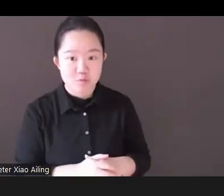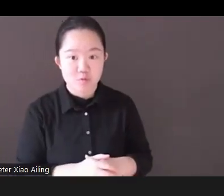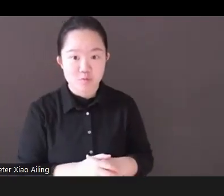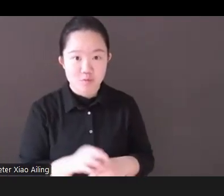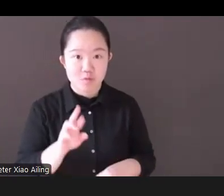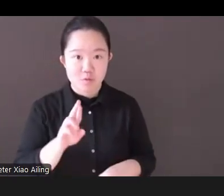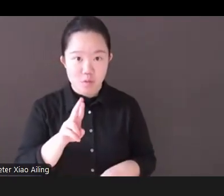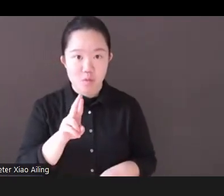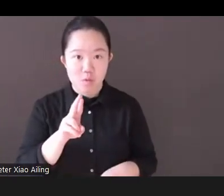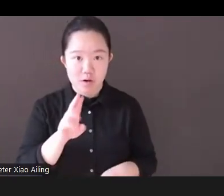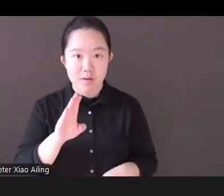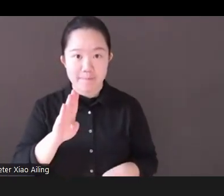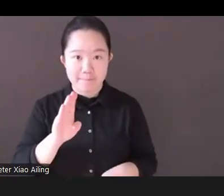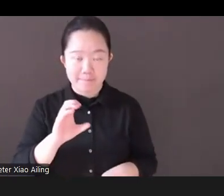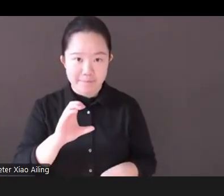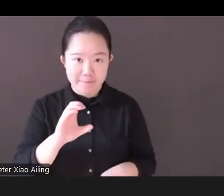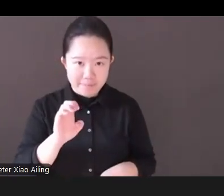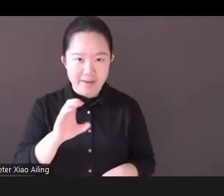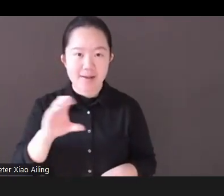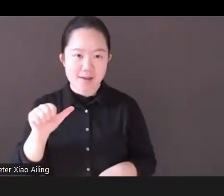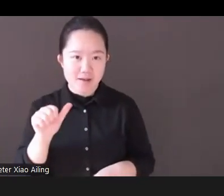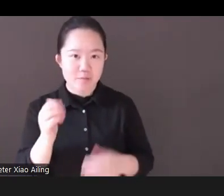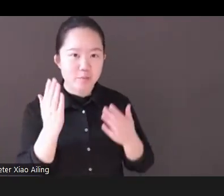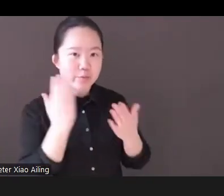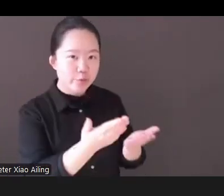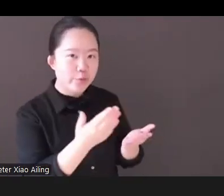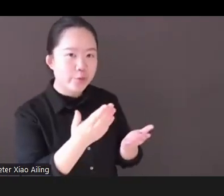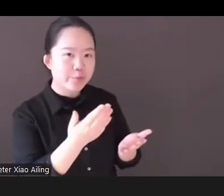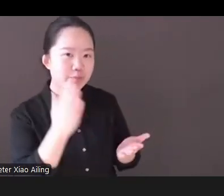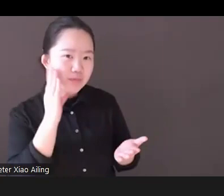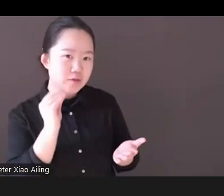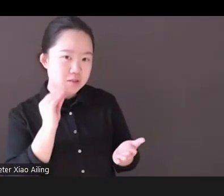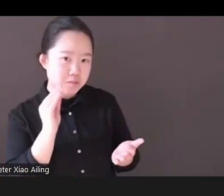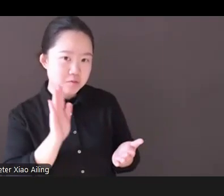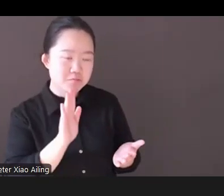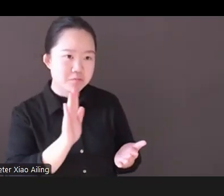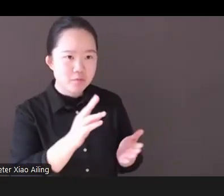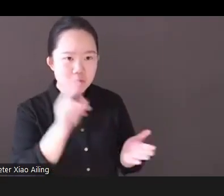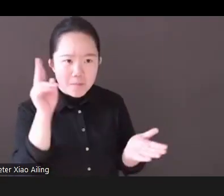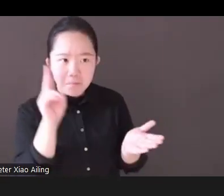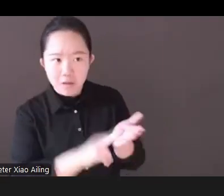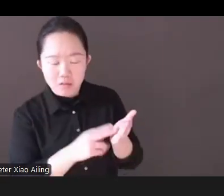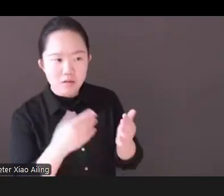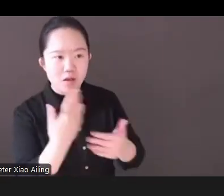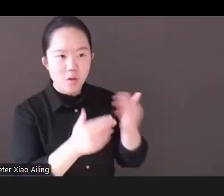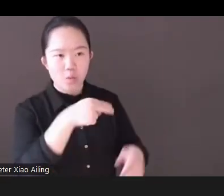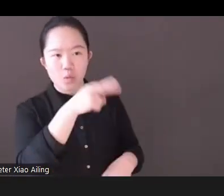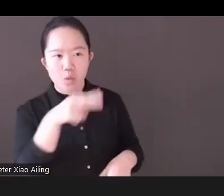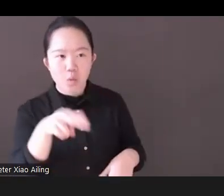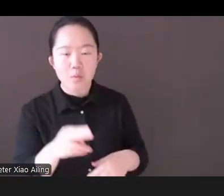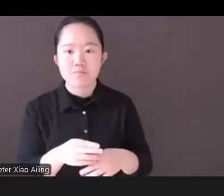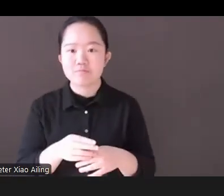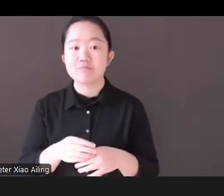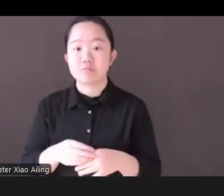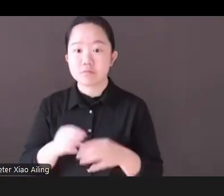of experience? How does it work? The carrot and the stick part. Is it the penalties that make things move in Norway, or what?